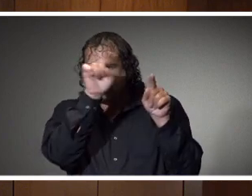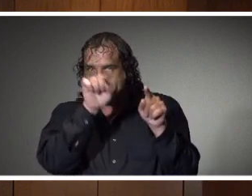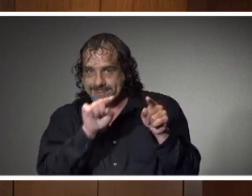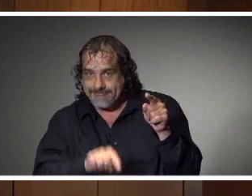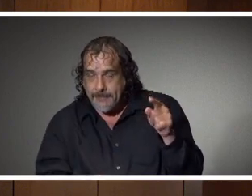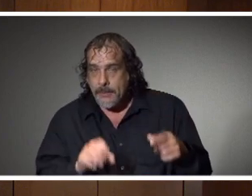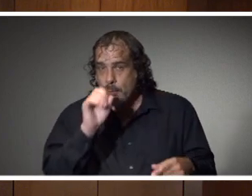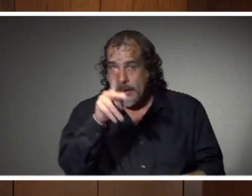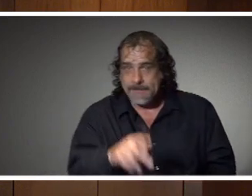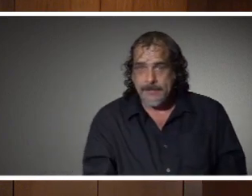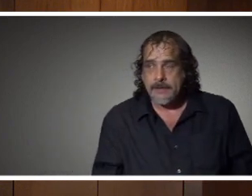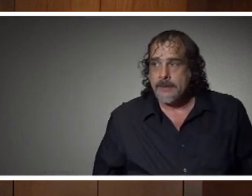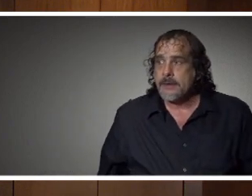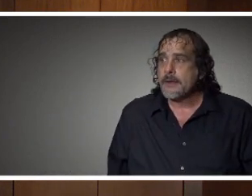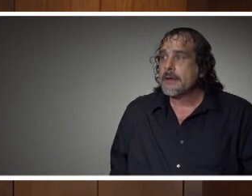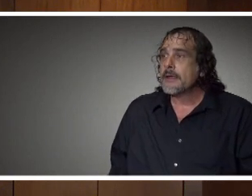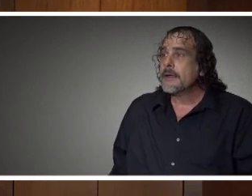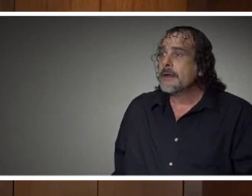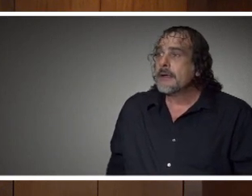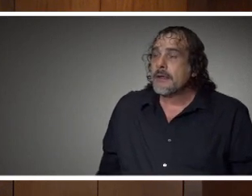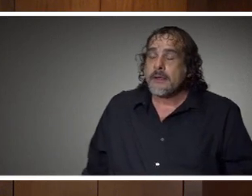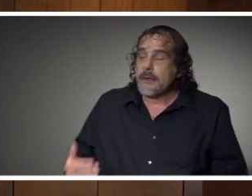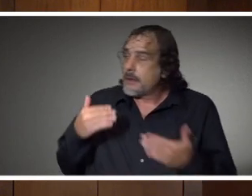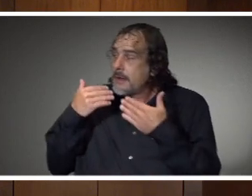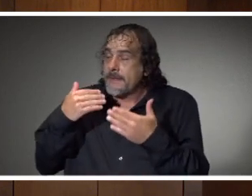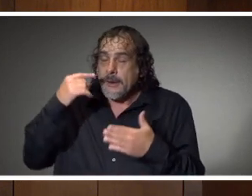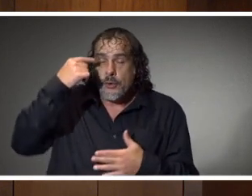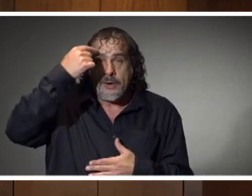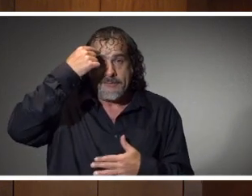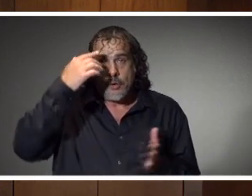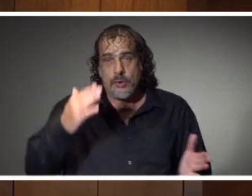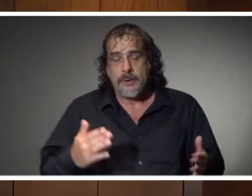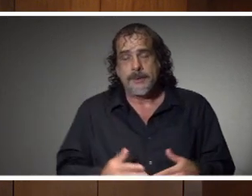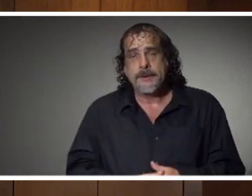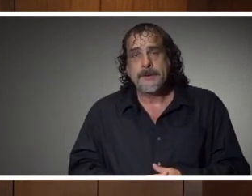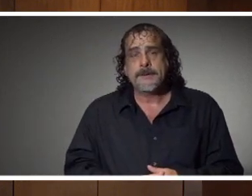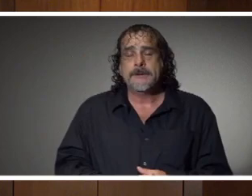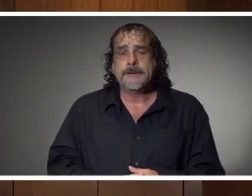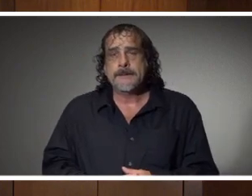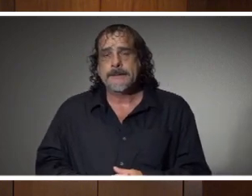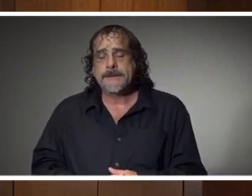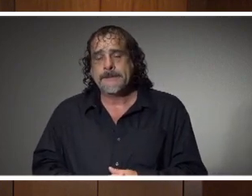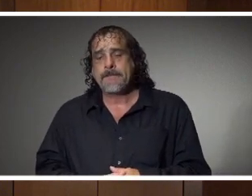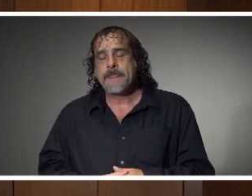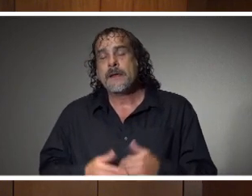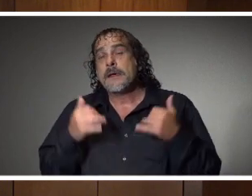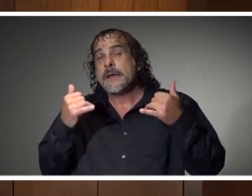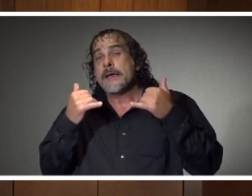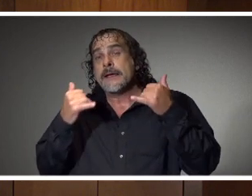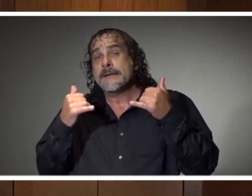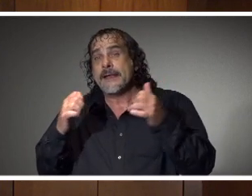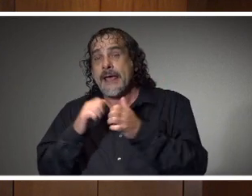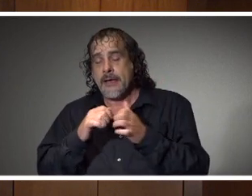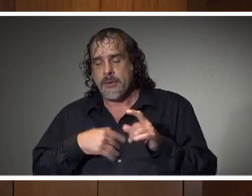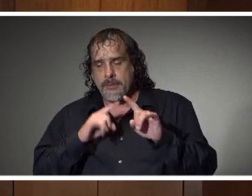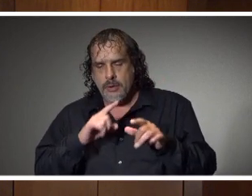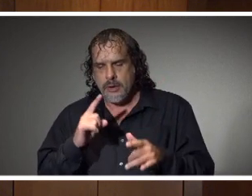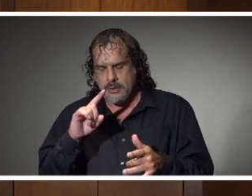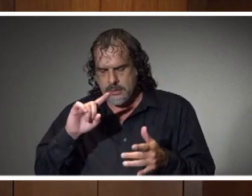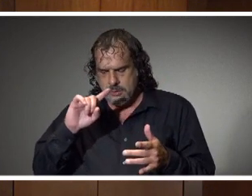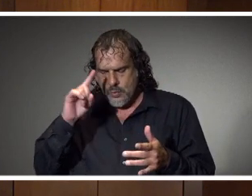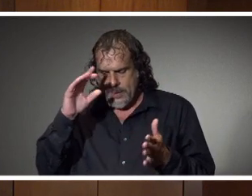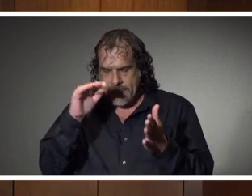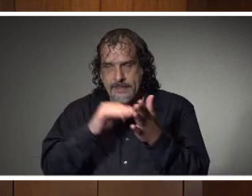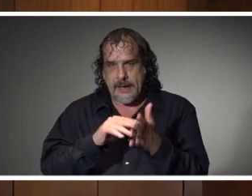Thank you very much, Governor. Today, we're reporting an additional